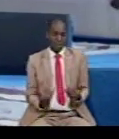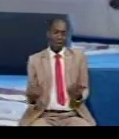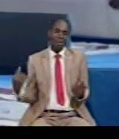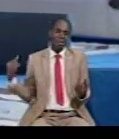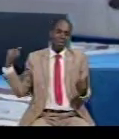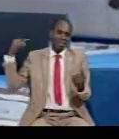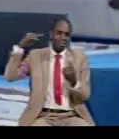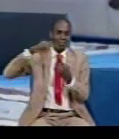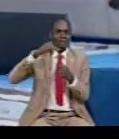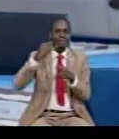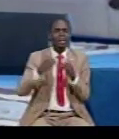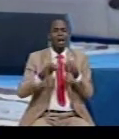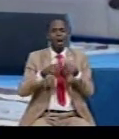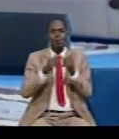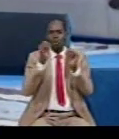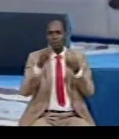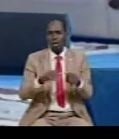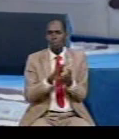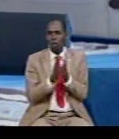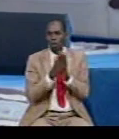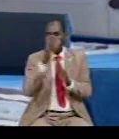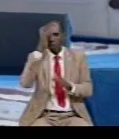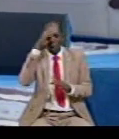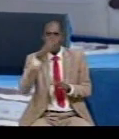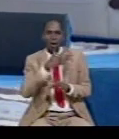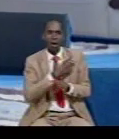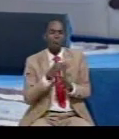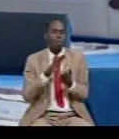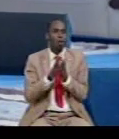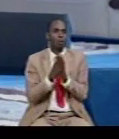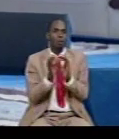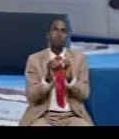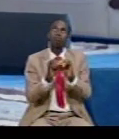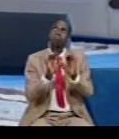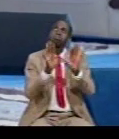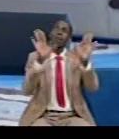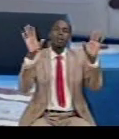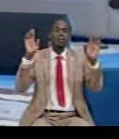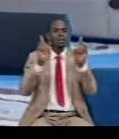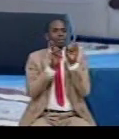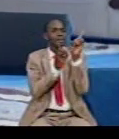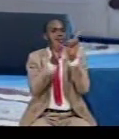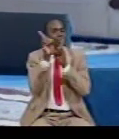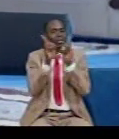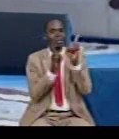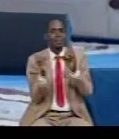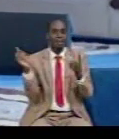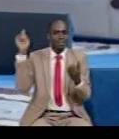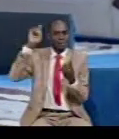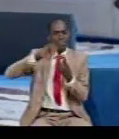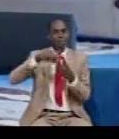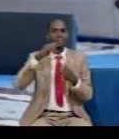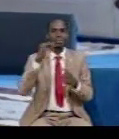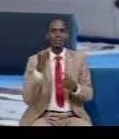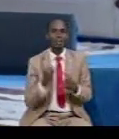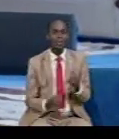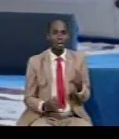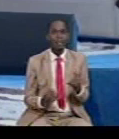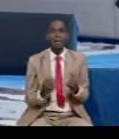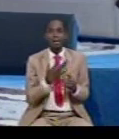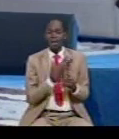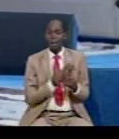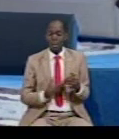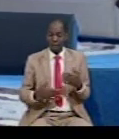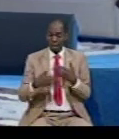you become wise and how you become a shining star until the end. And then after